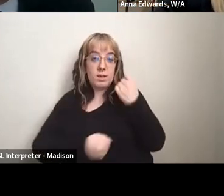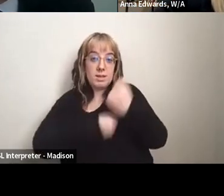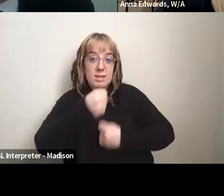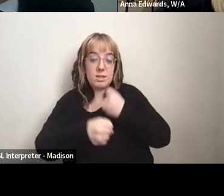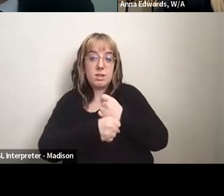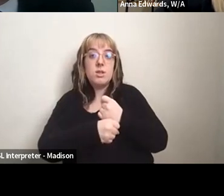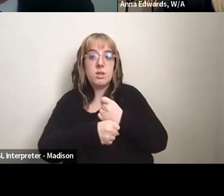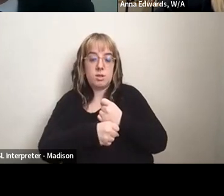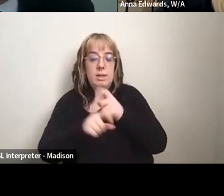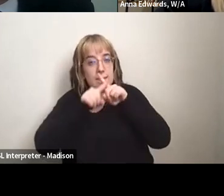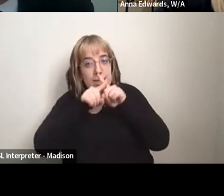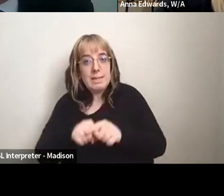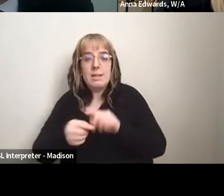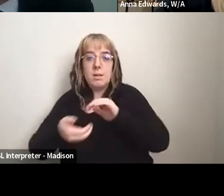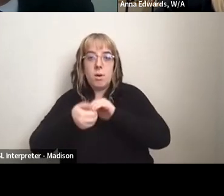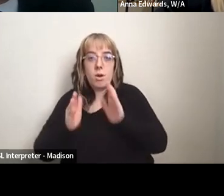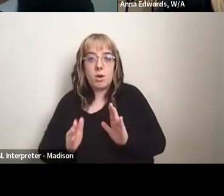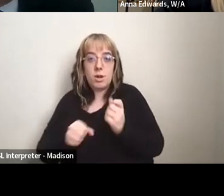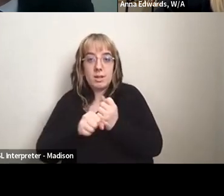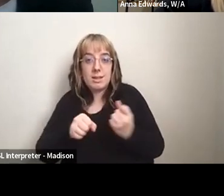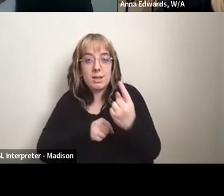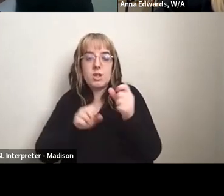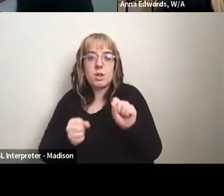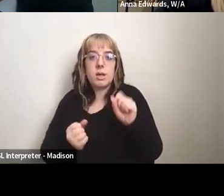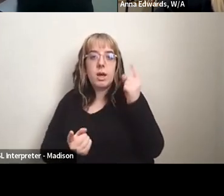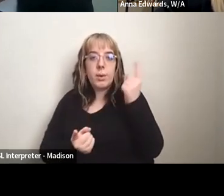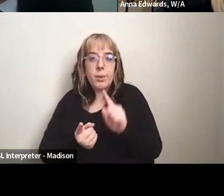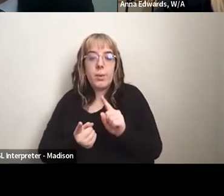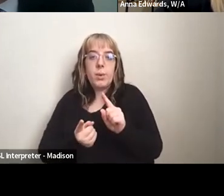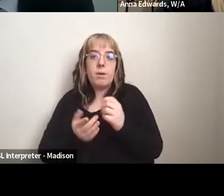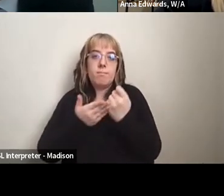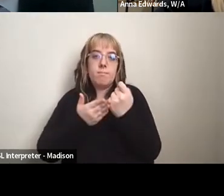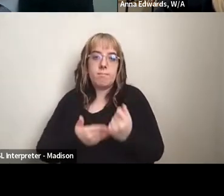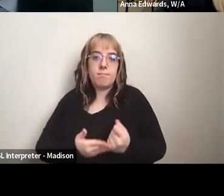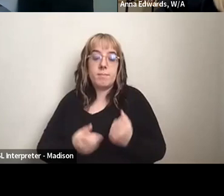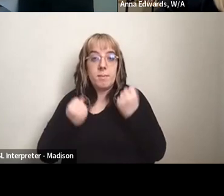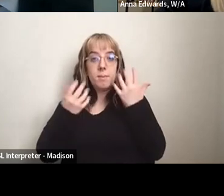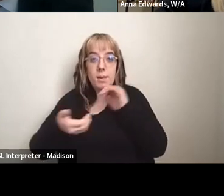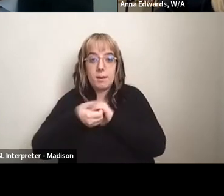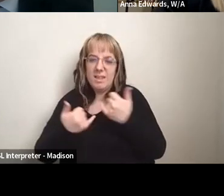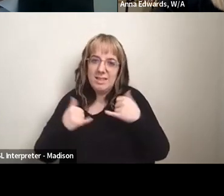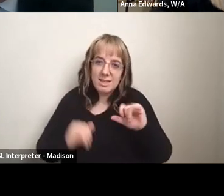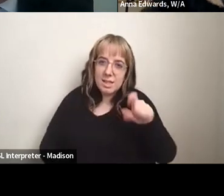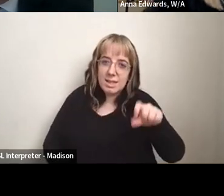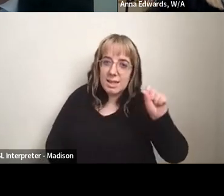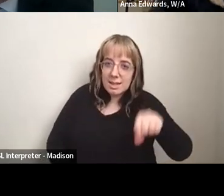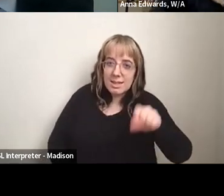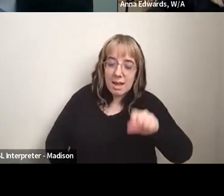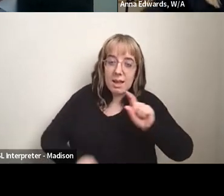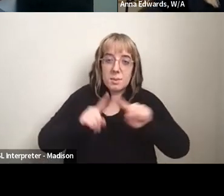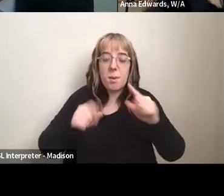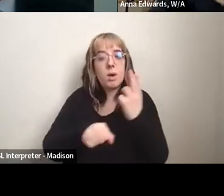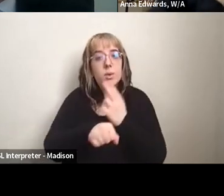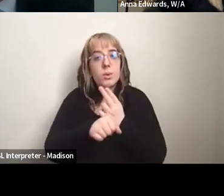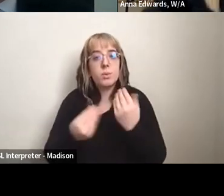we relied heavily on partners. Next year, we can dial that back because now my own people have expertise. Though we'll still need them, and then I